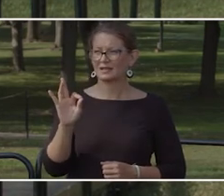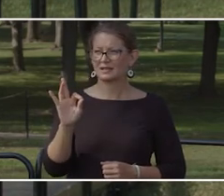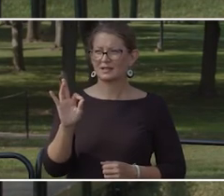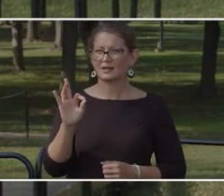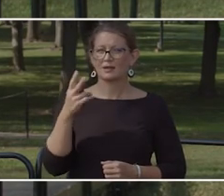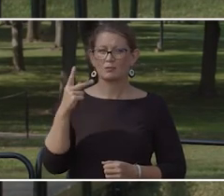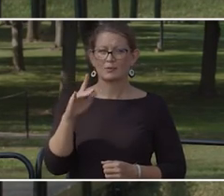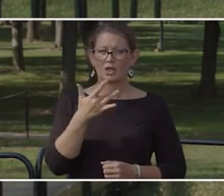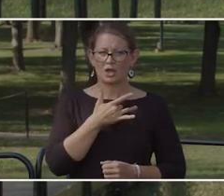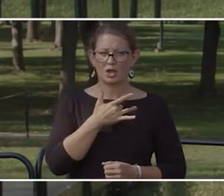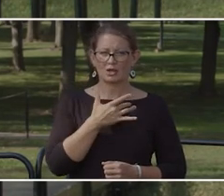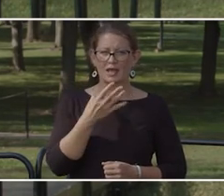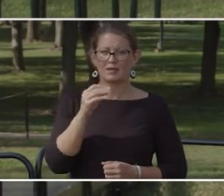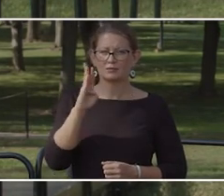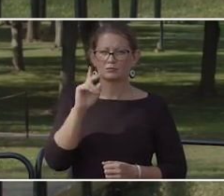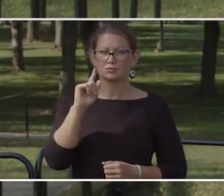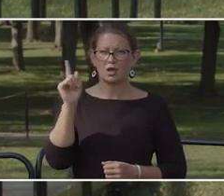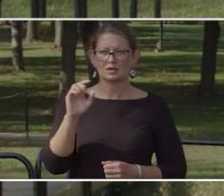68-69, Purple Heart and Bronze Star.